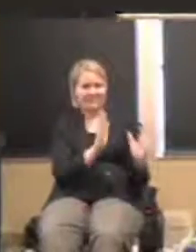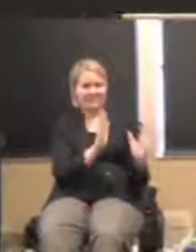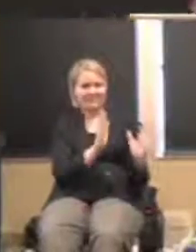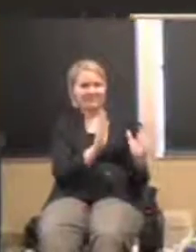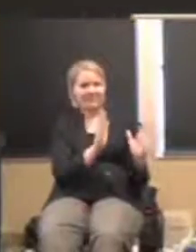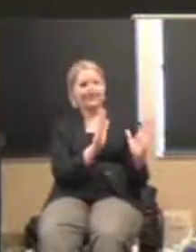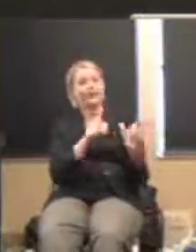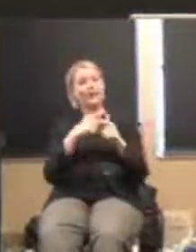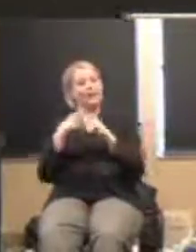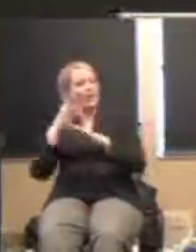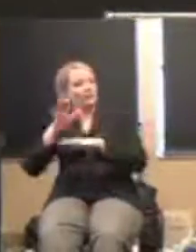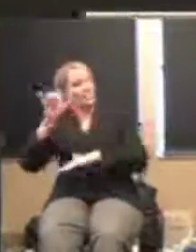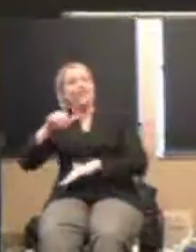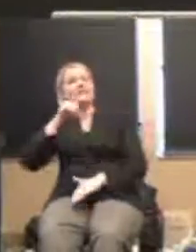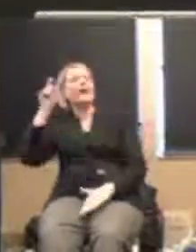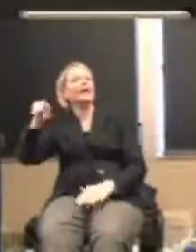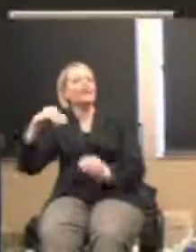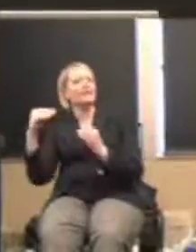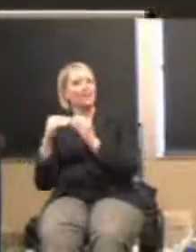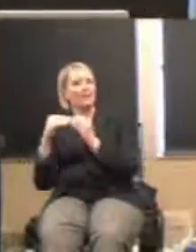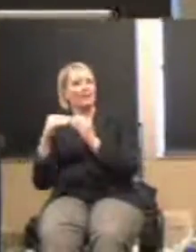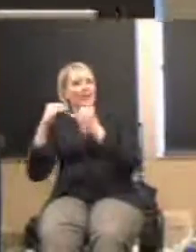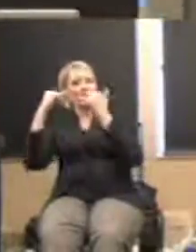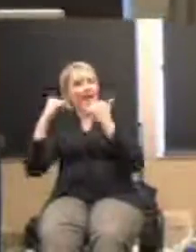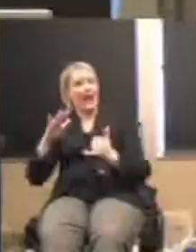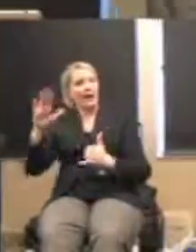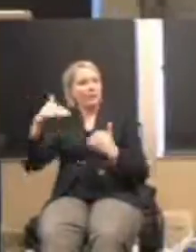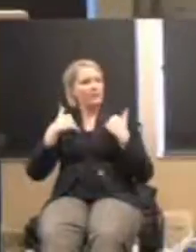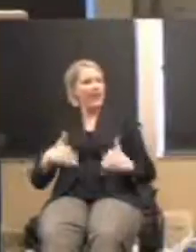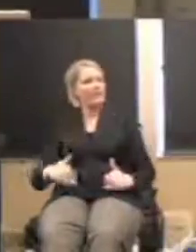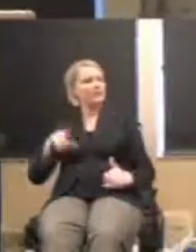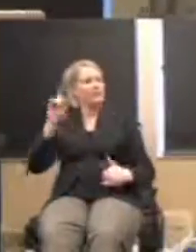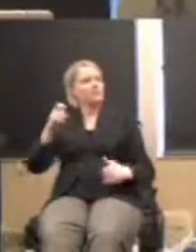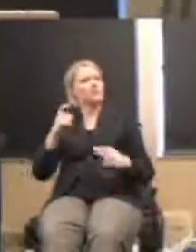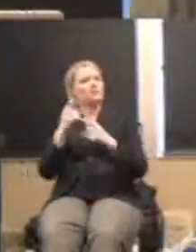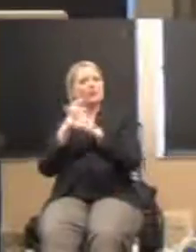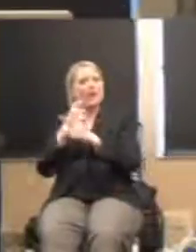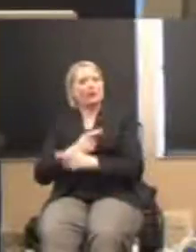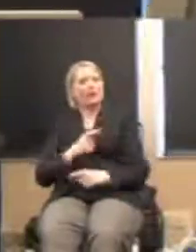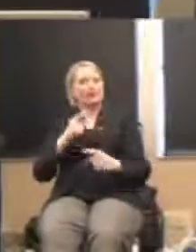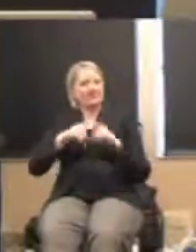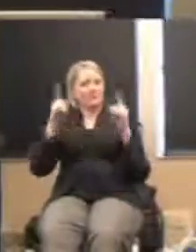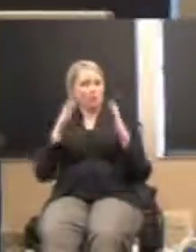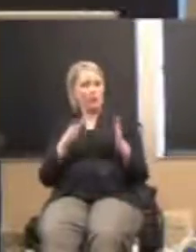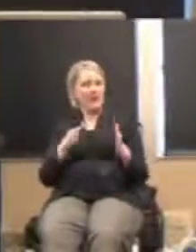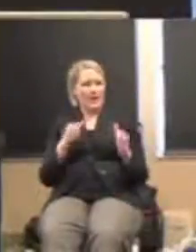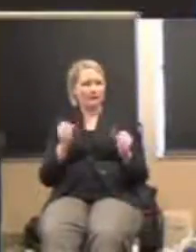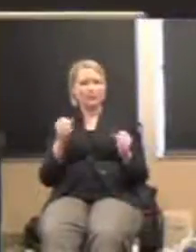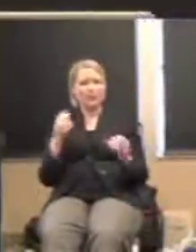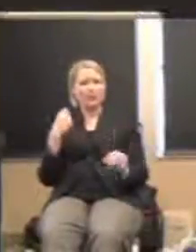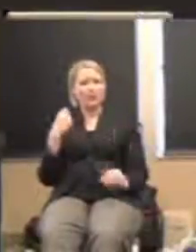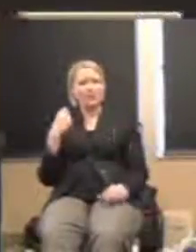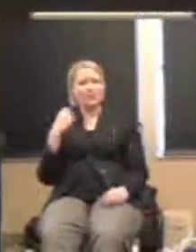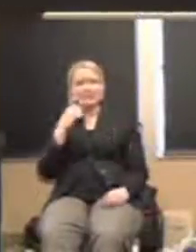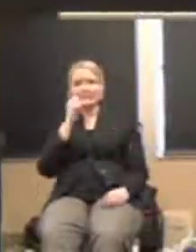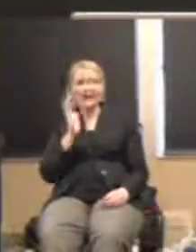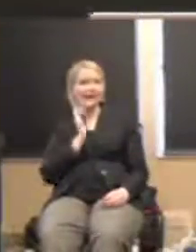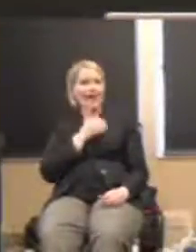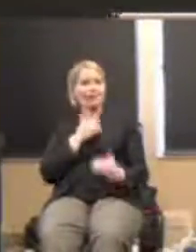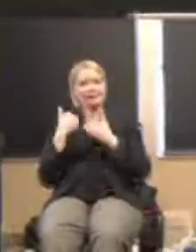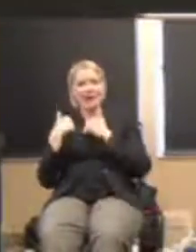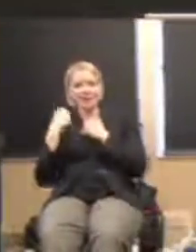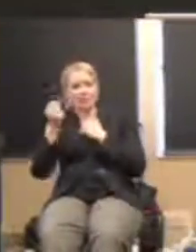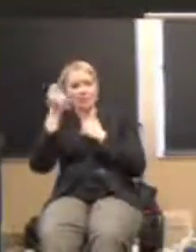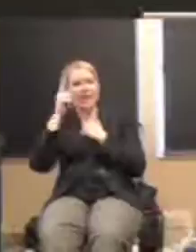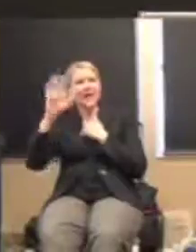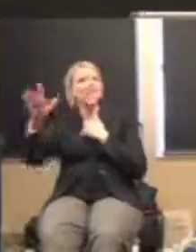And then his body needs to regulate in a different way. It's not our job to understand that regulation for that